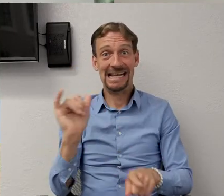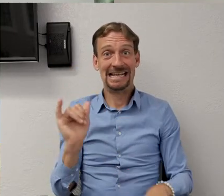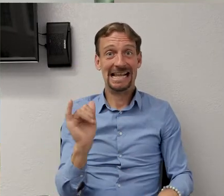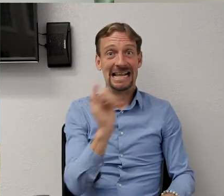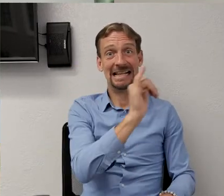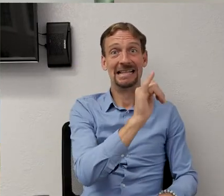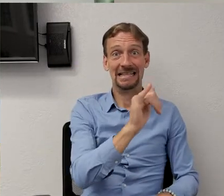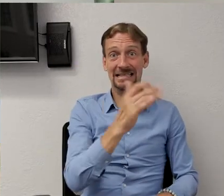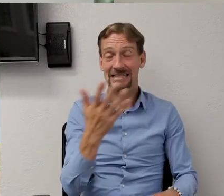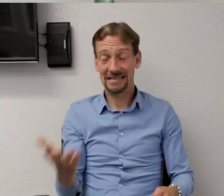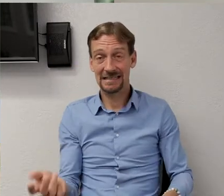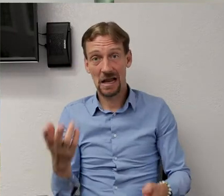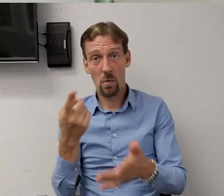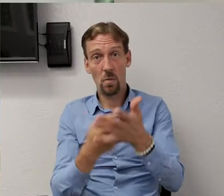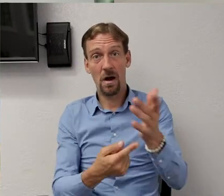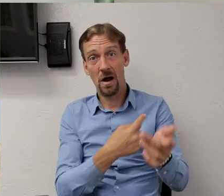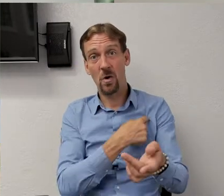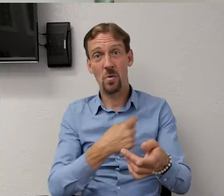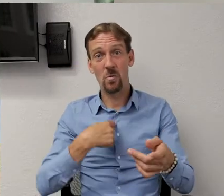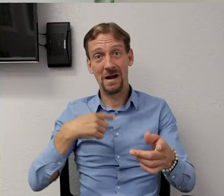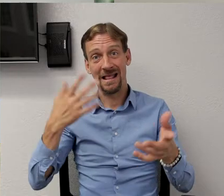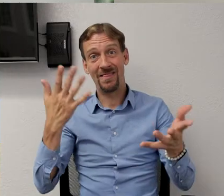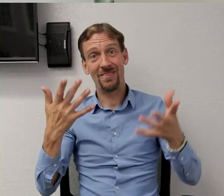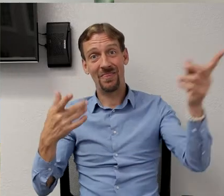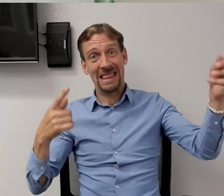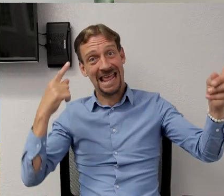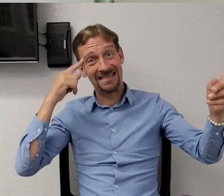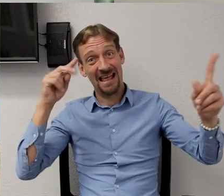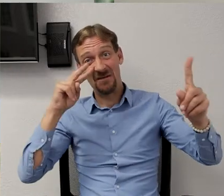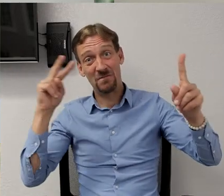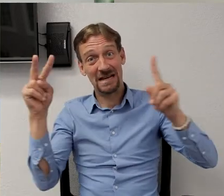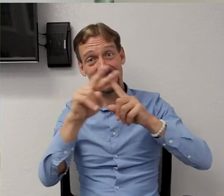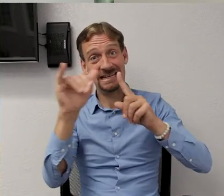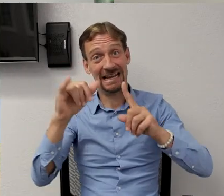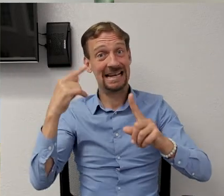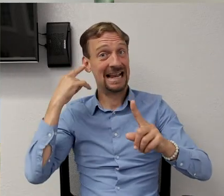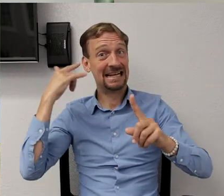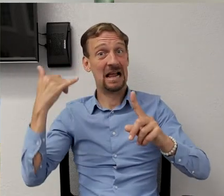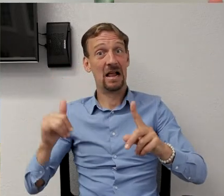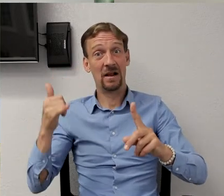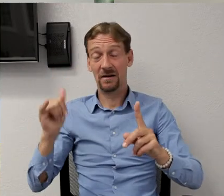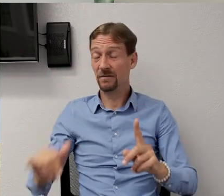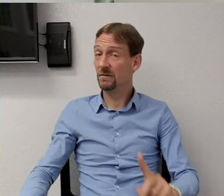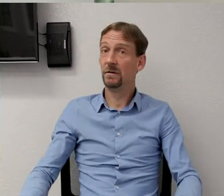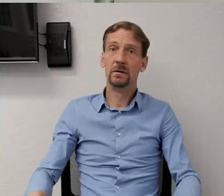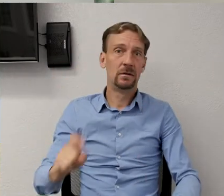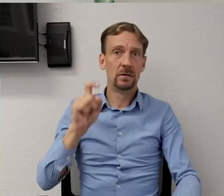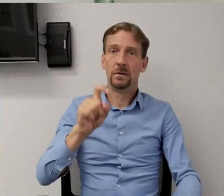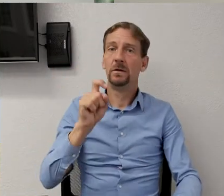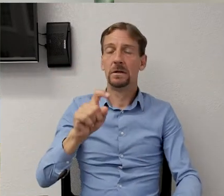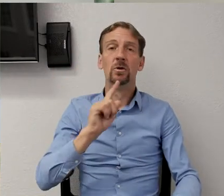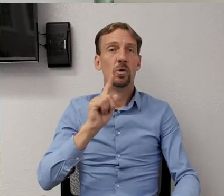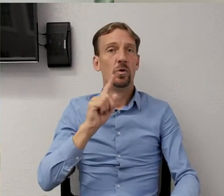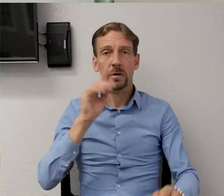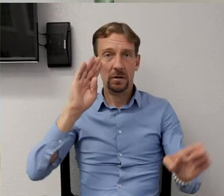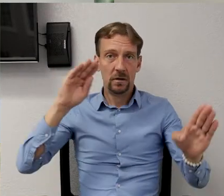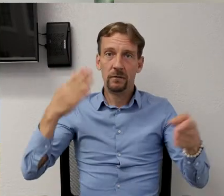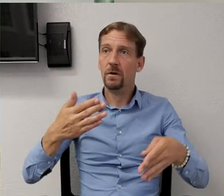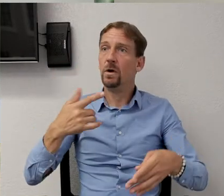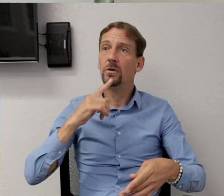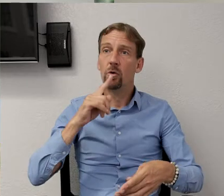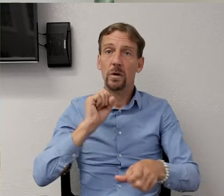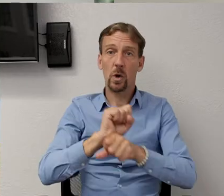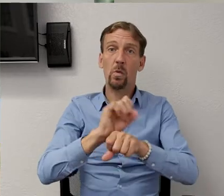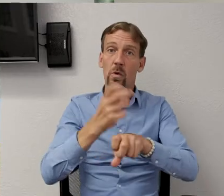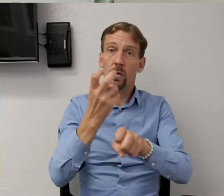what right. was being predicted for a very populous state like California, you had to be in that position.